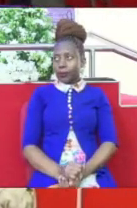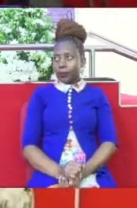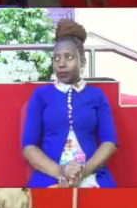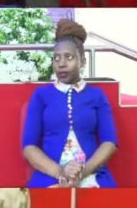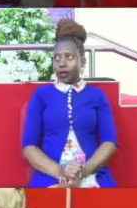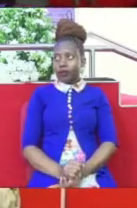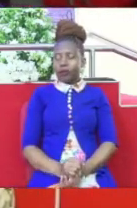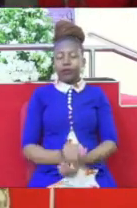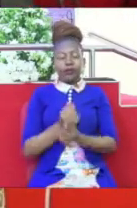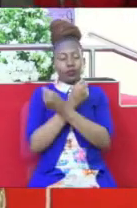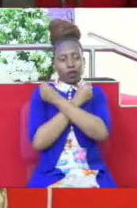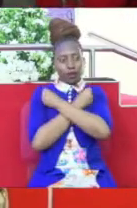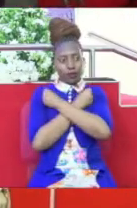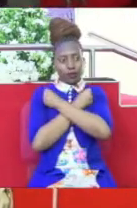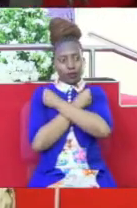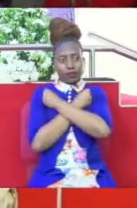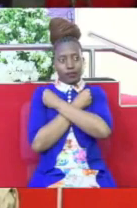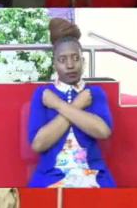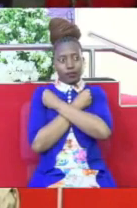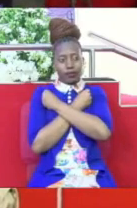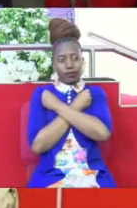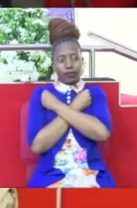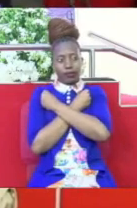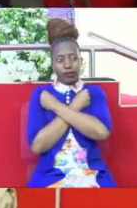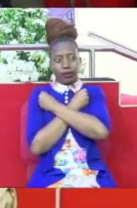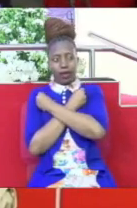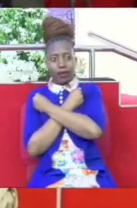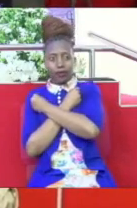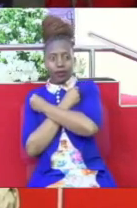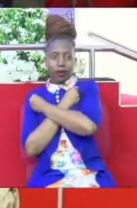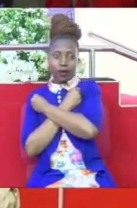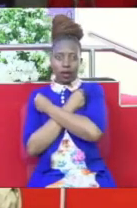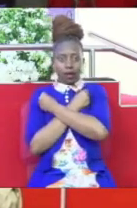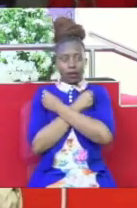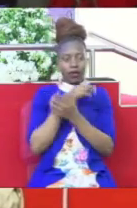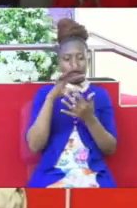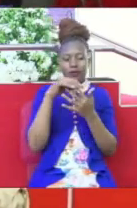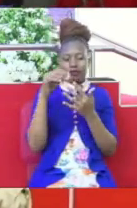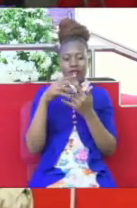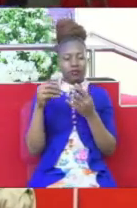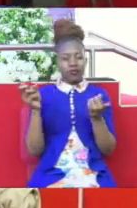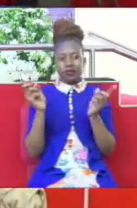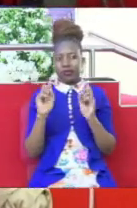Love, penda, is colorblind. Upendo hauna macho.